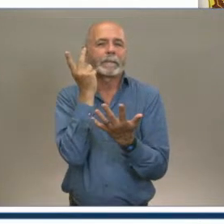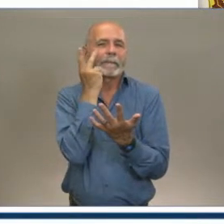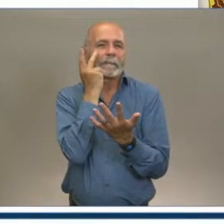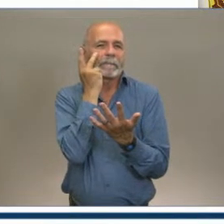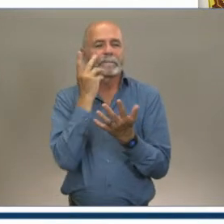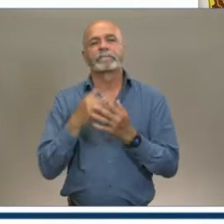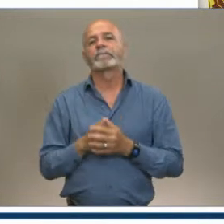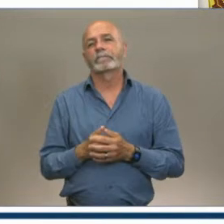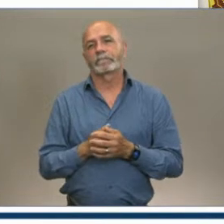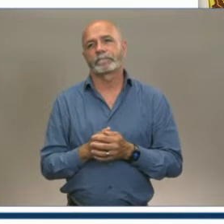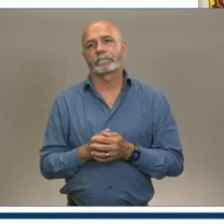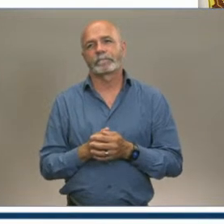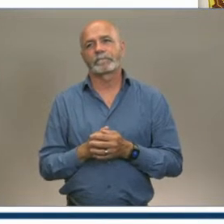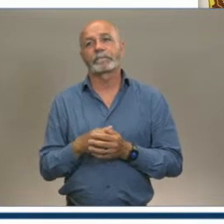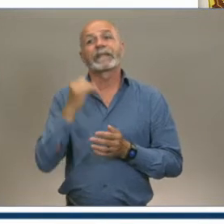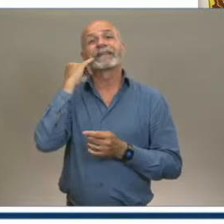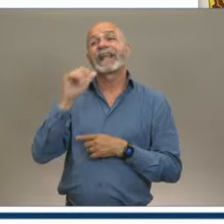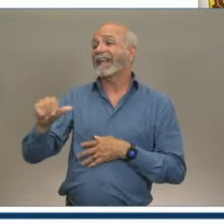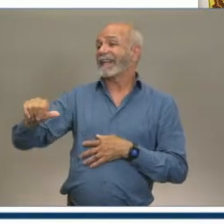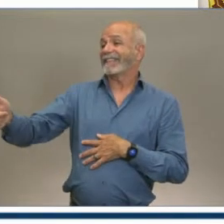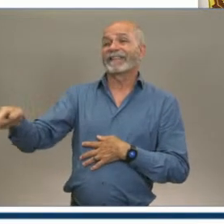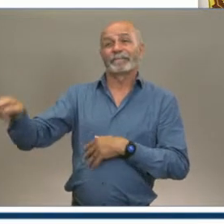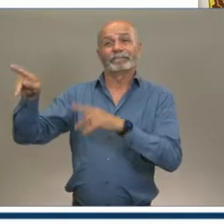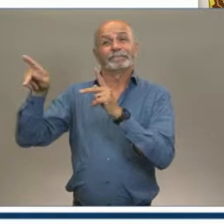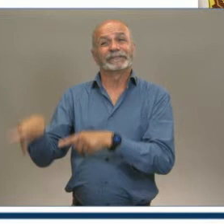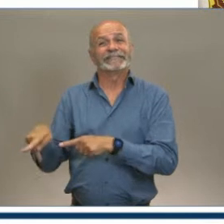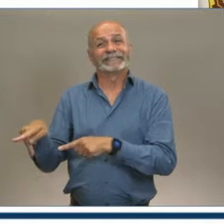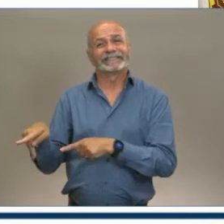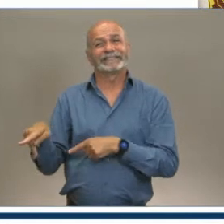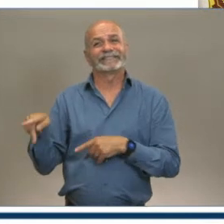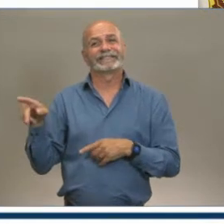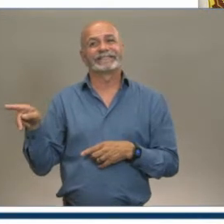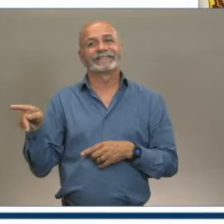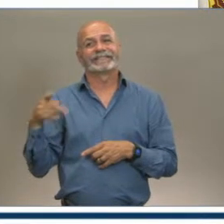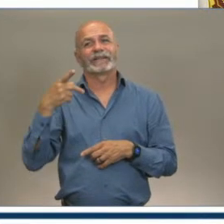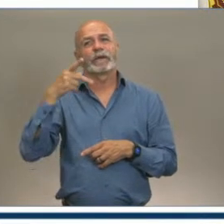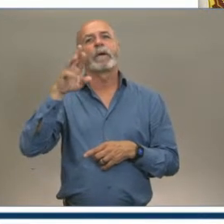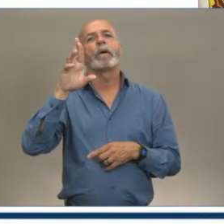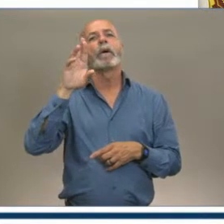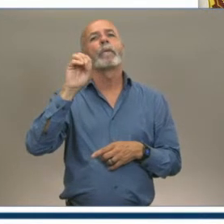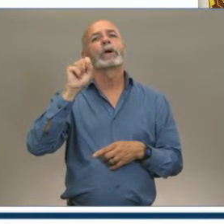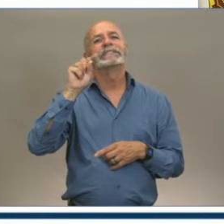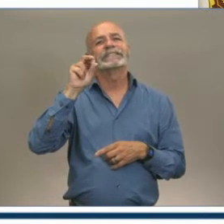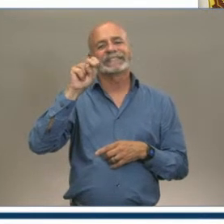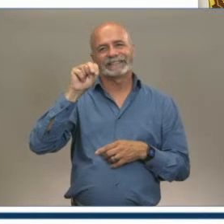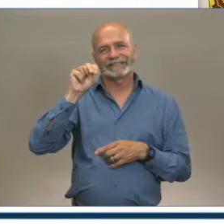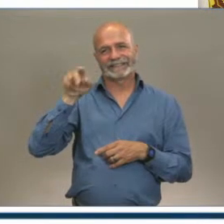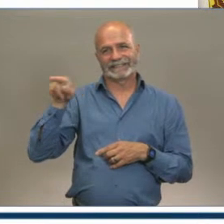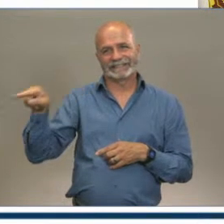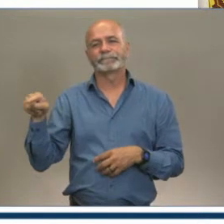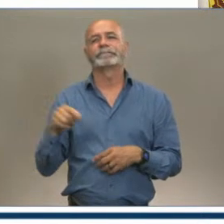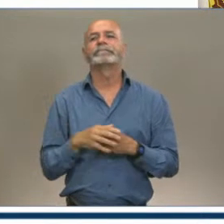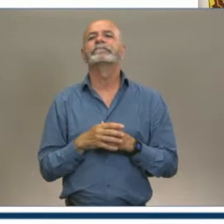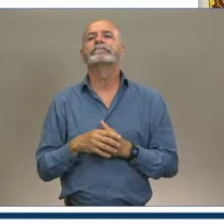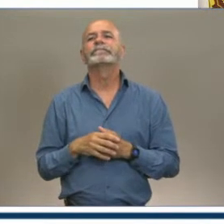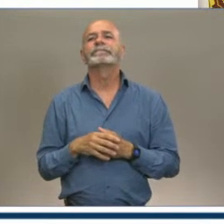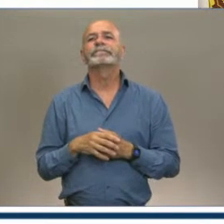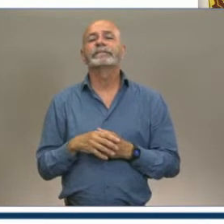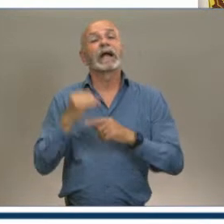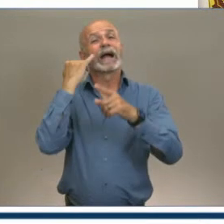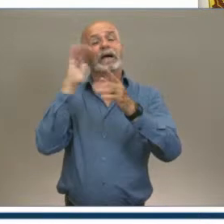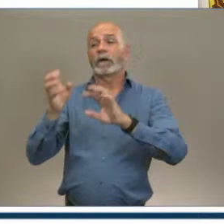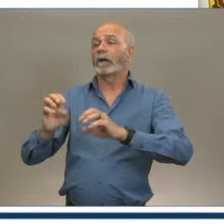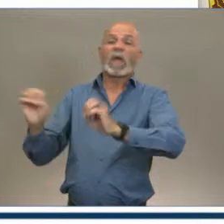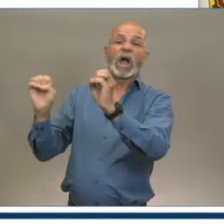there? Hey, yeah, thank you, Marla. My first question is about the state of emergency. If Dr. Strang or